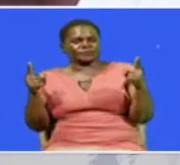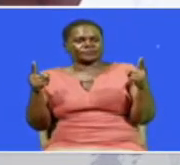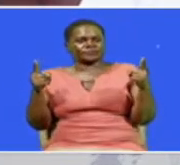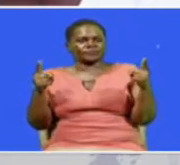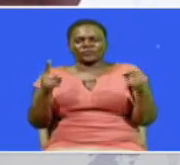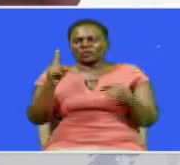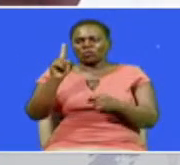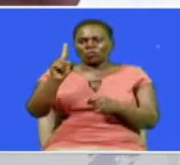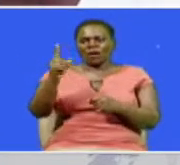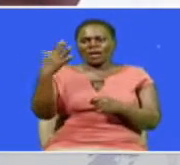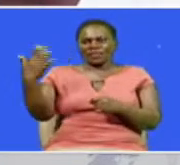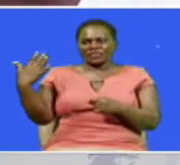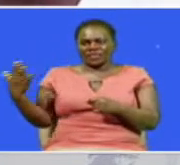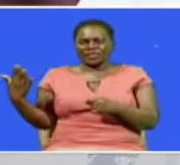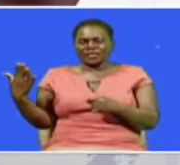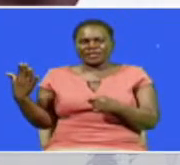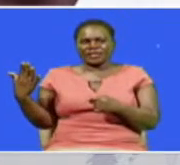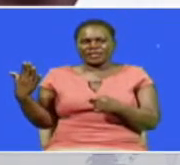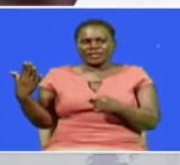But one thing that